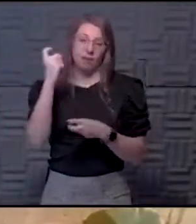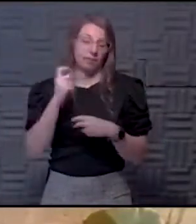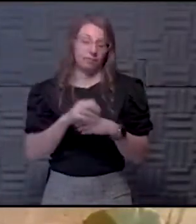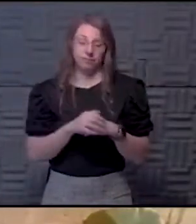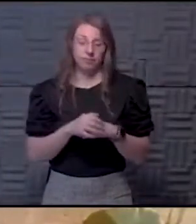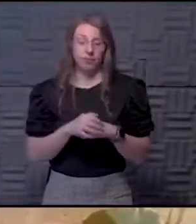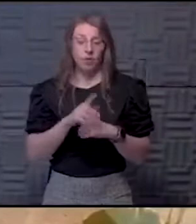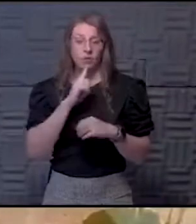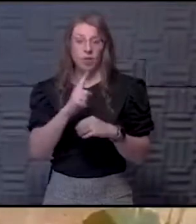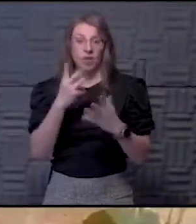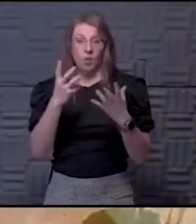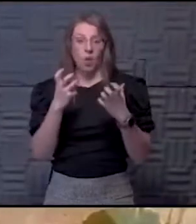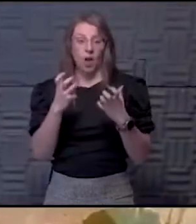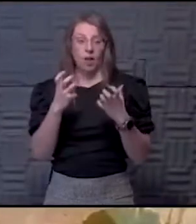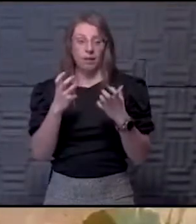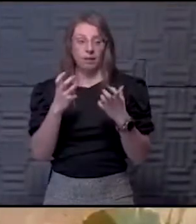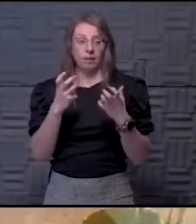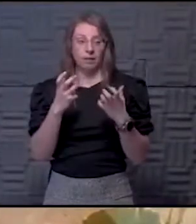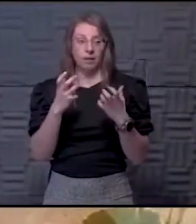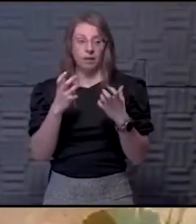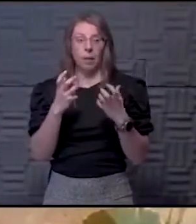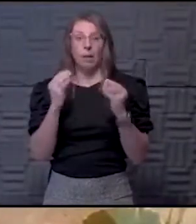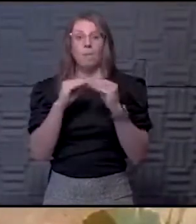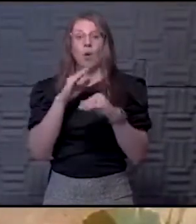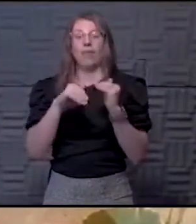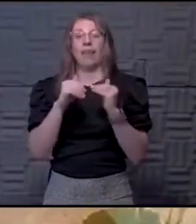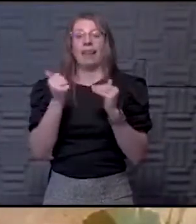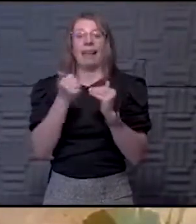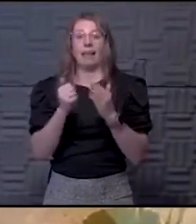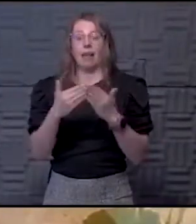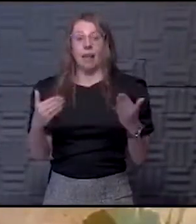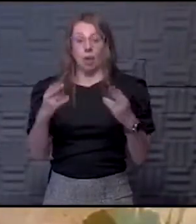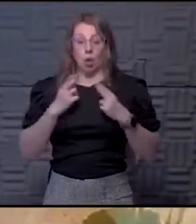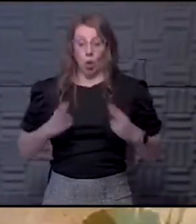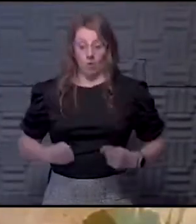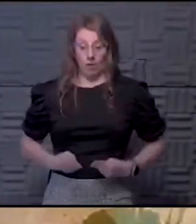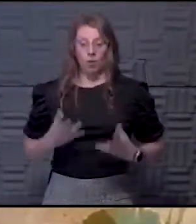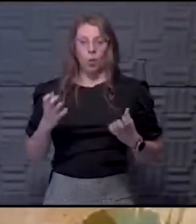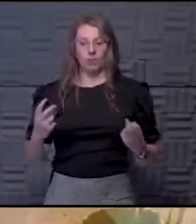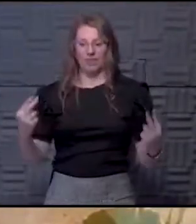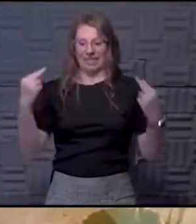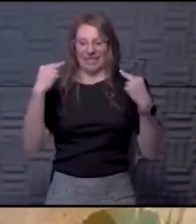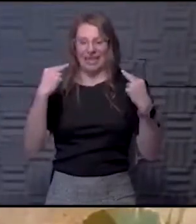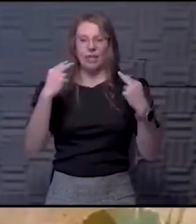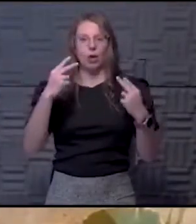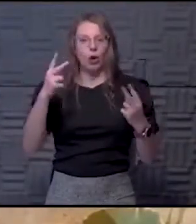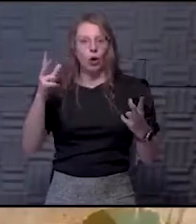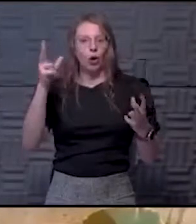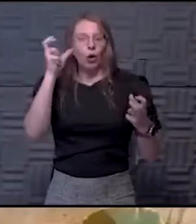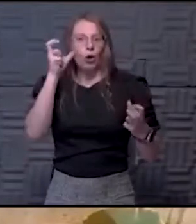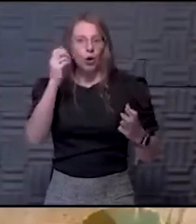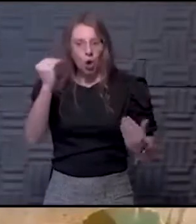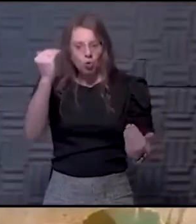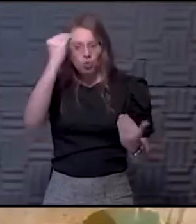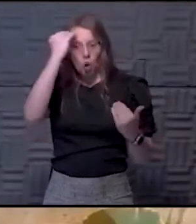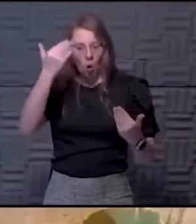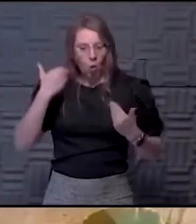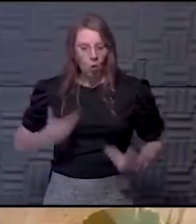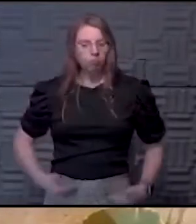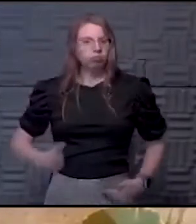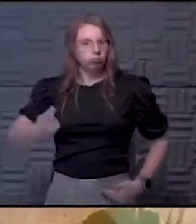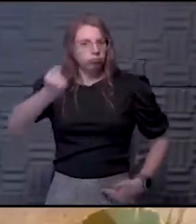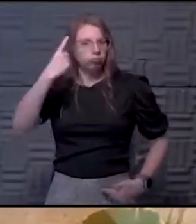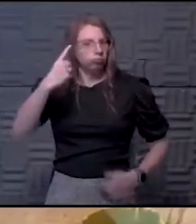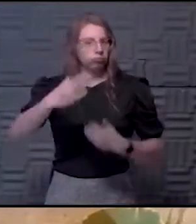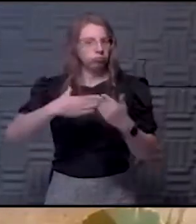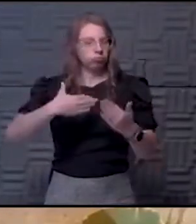what we want as humans more than anything is to be seen, heard, known, and understood no matter